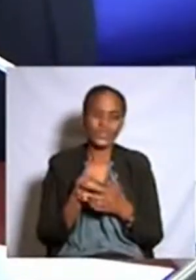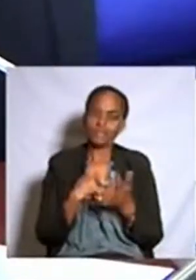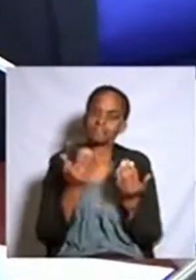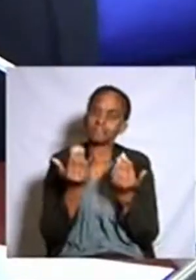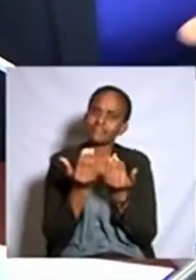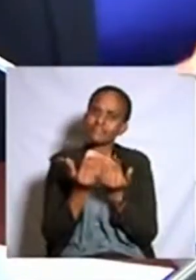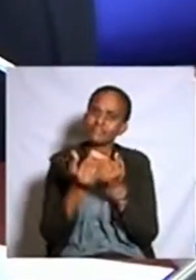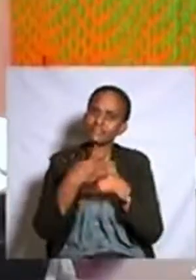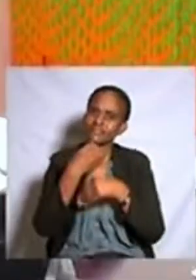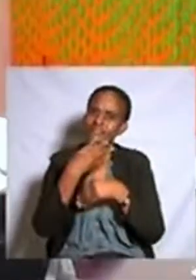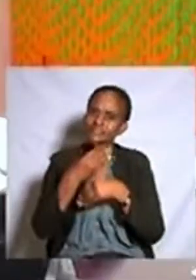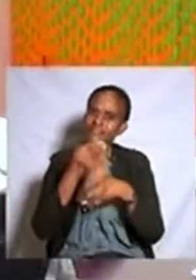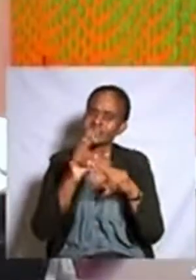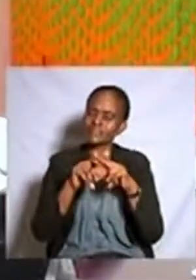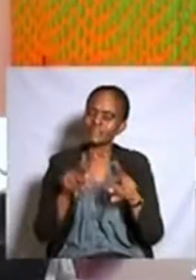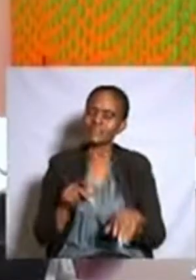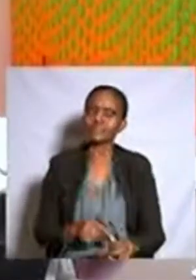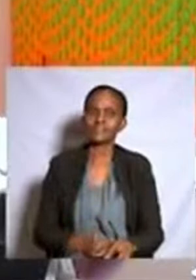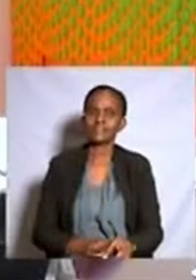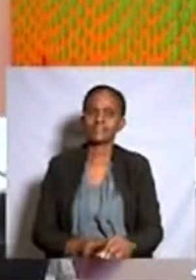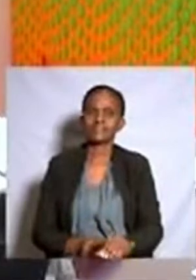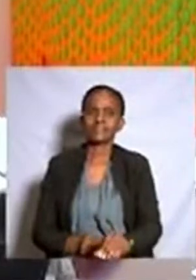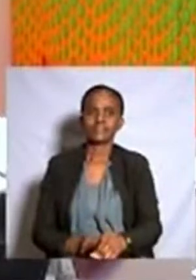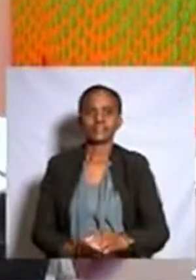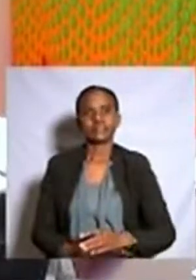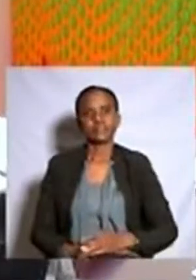and direction, Chair.